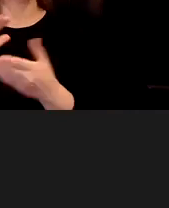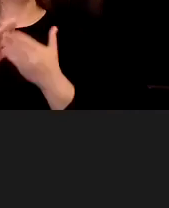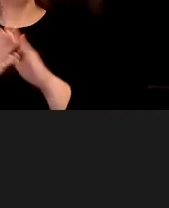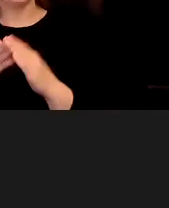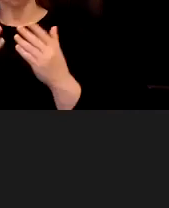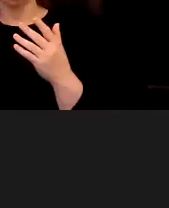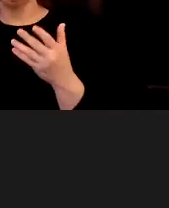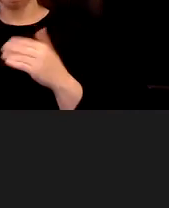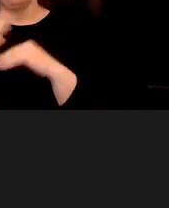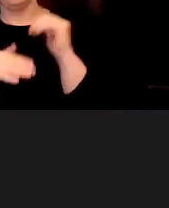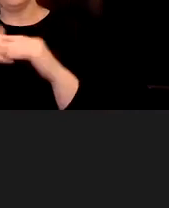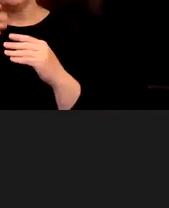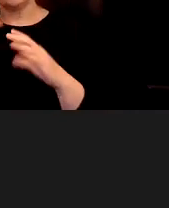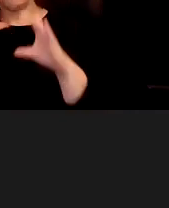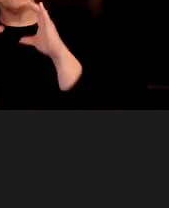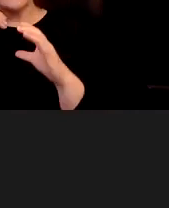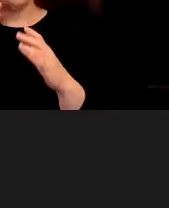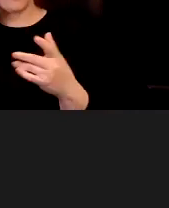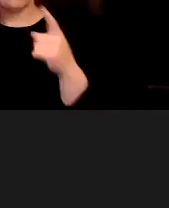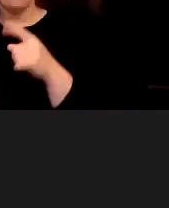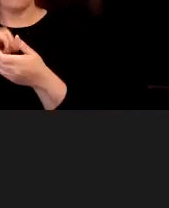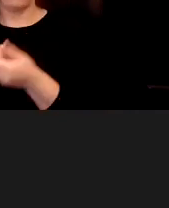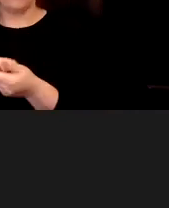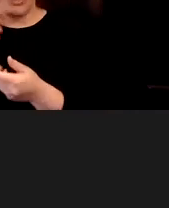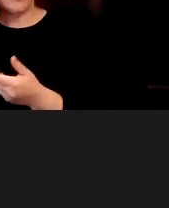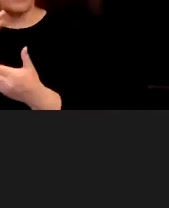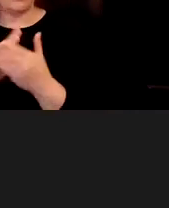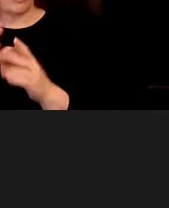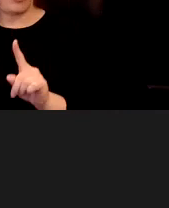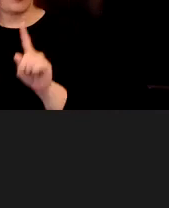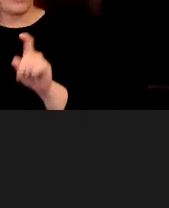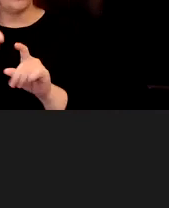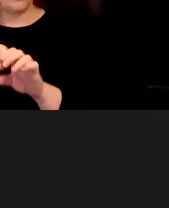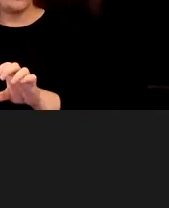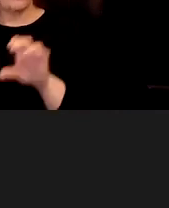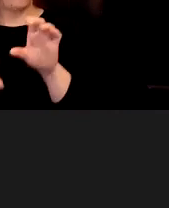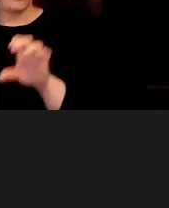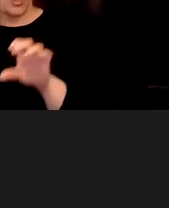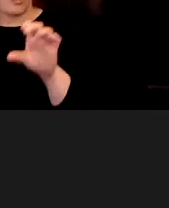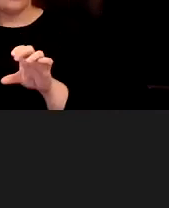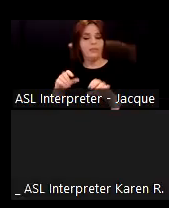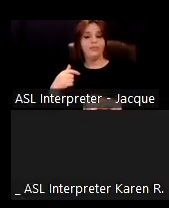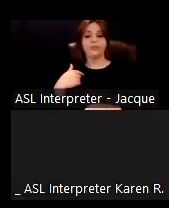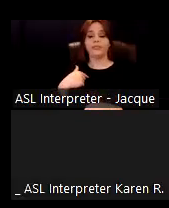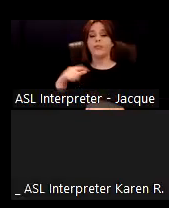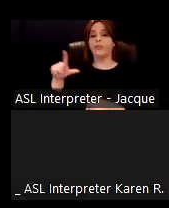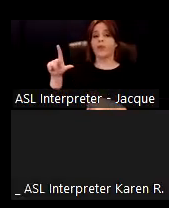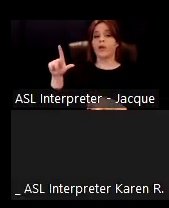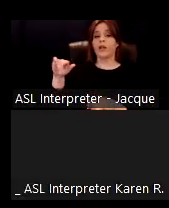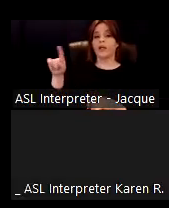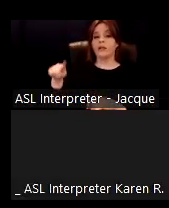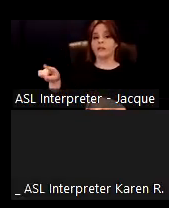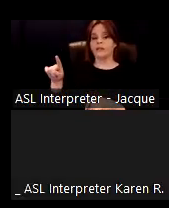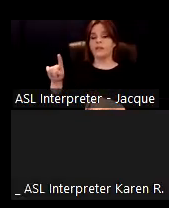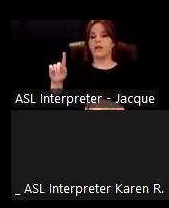collaboration. I see some questions in the chat. This is Liz. Will we have,